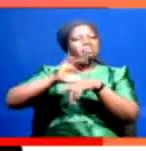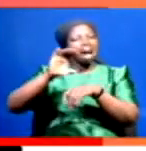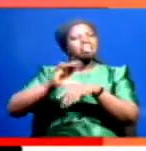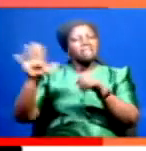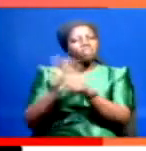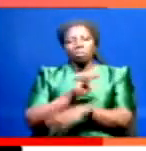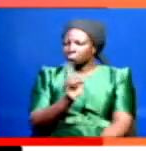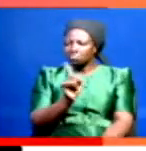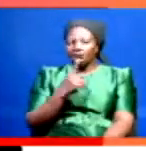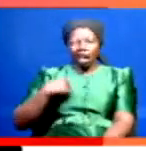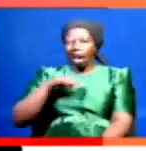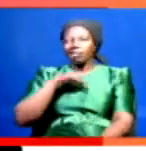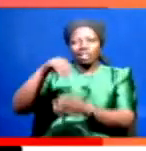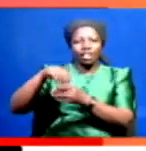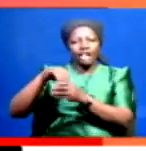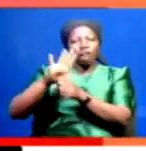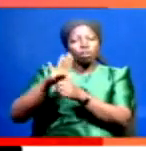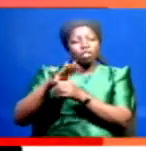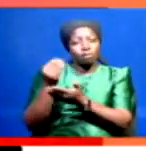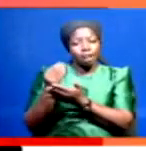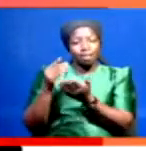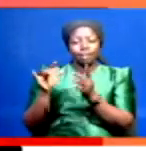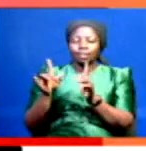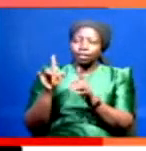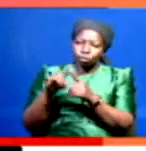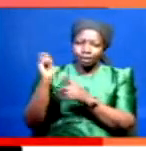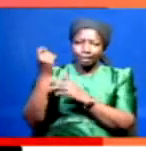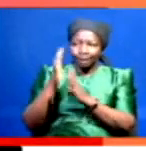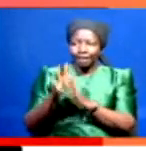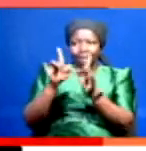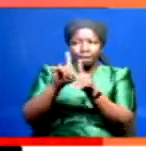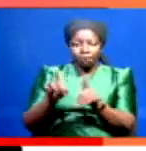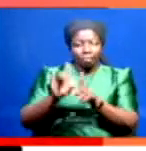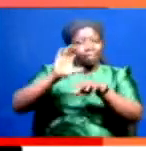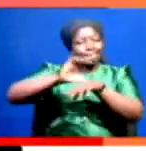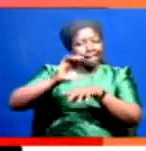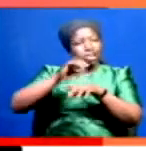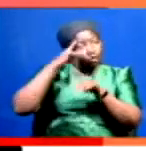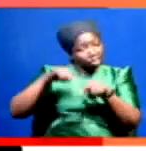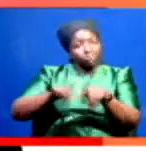investing a lot of money into Kenyans as churches so that they go to school.